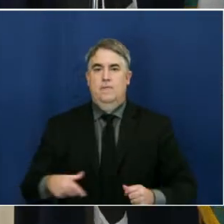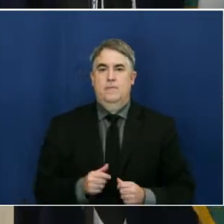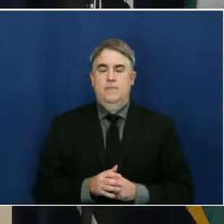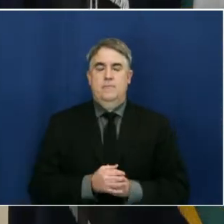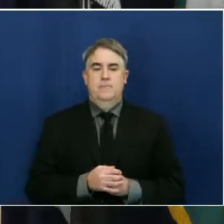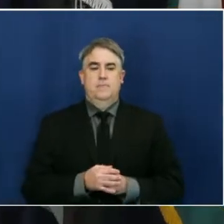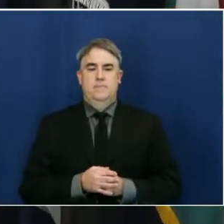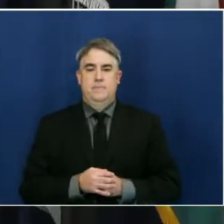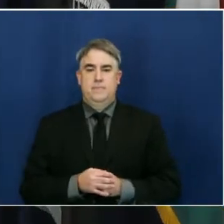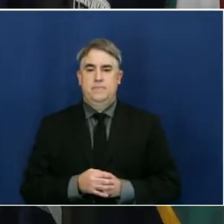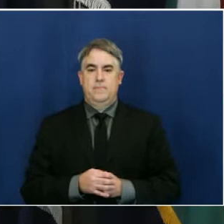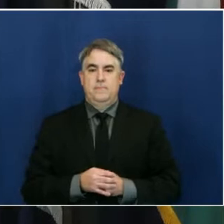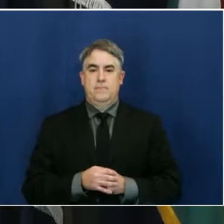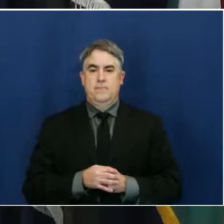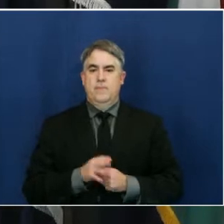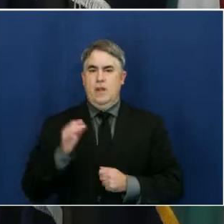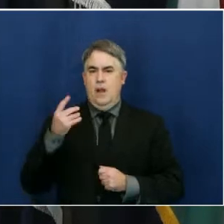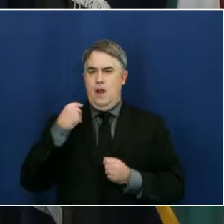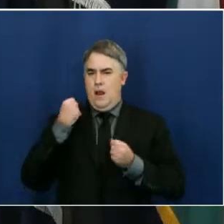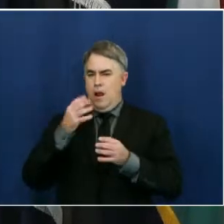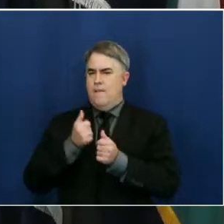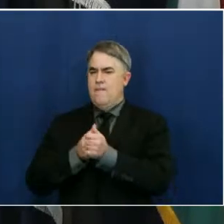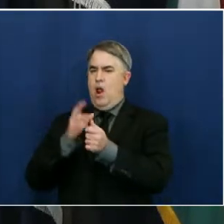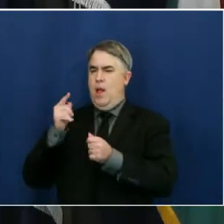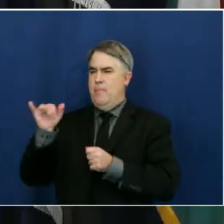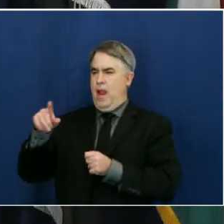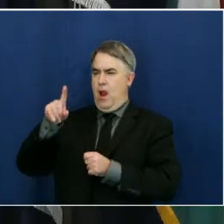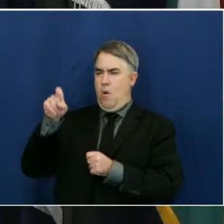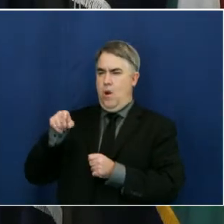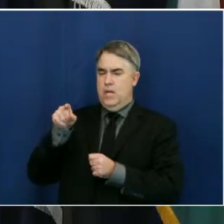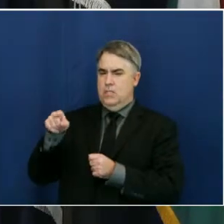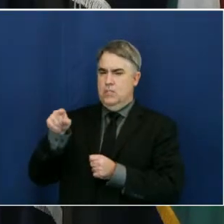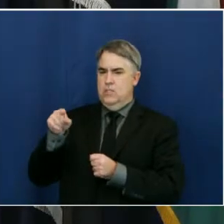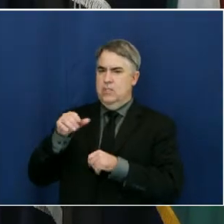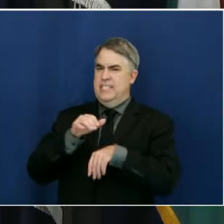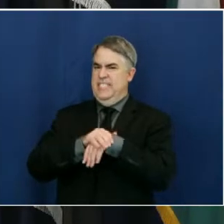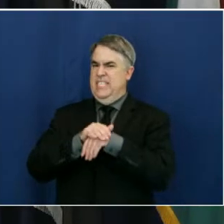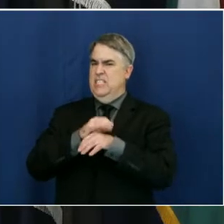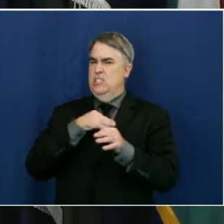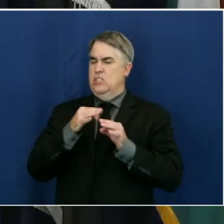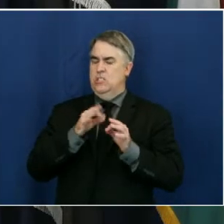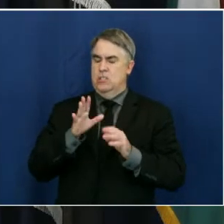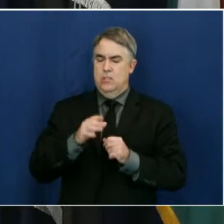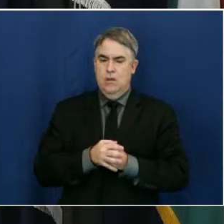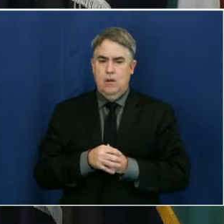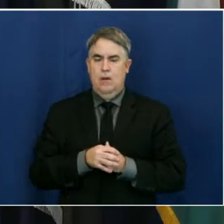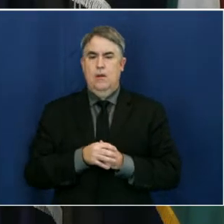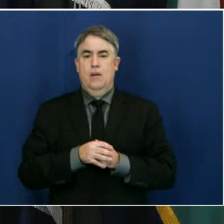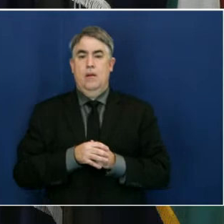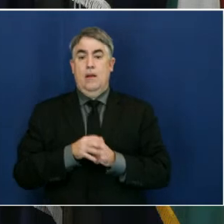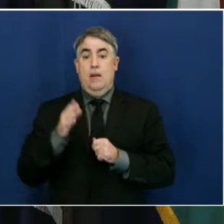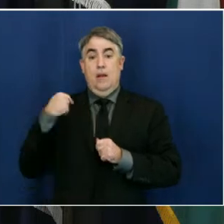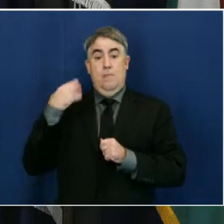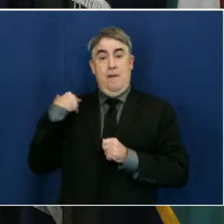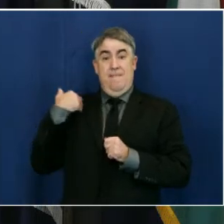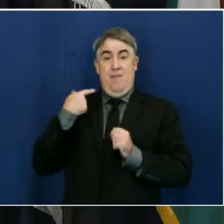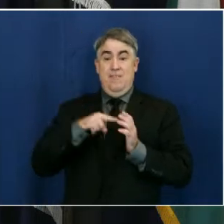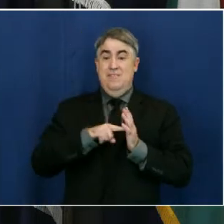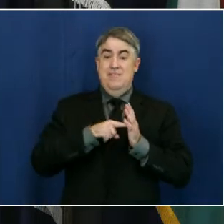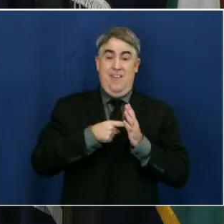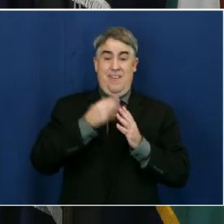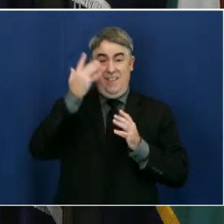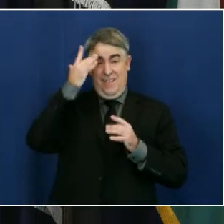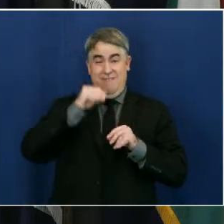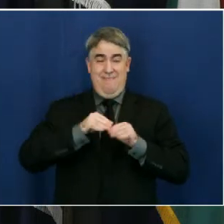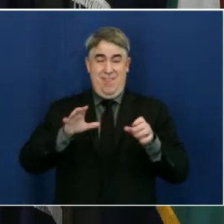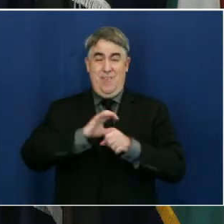And just to follow up on that question in English, at the outset of the pandemic, there were limitations on public safety